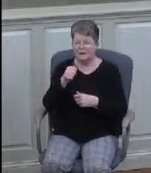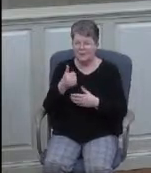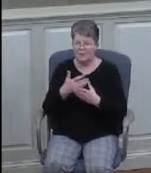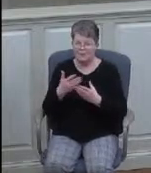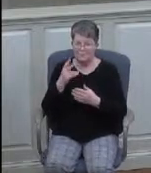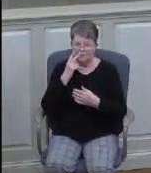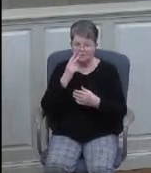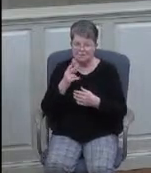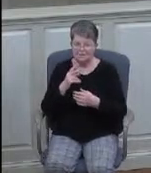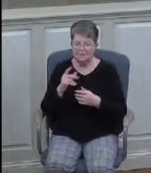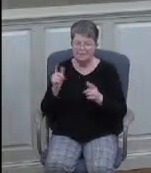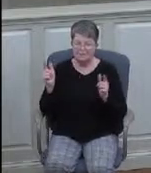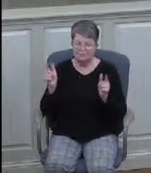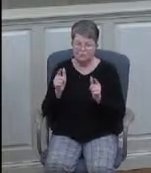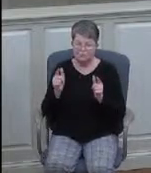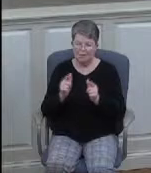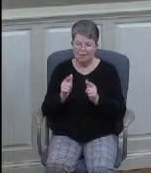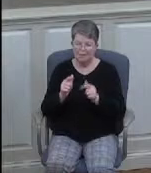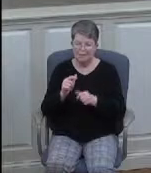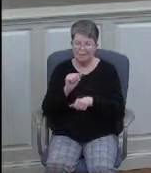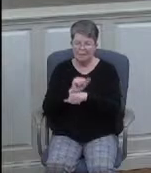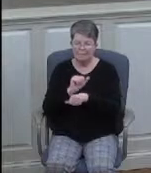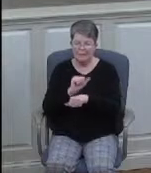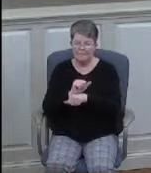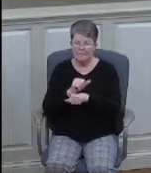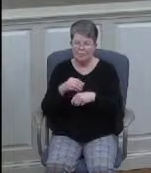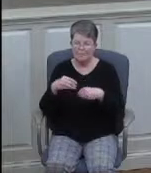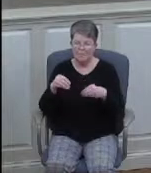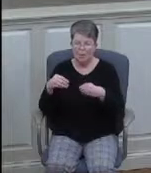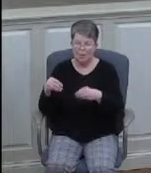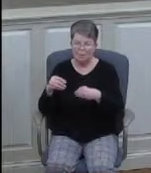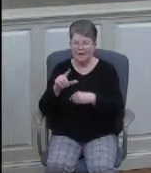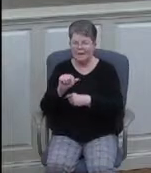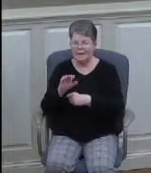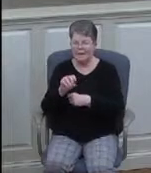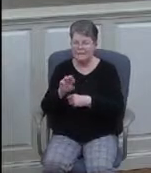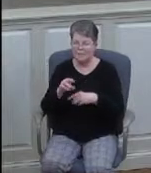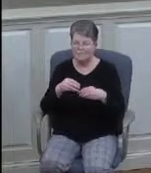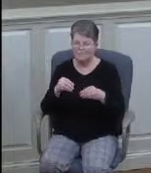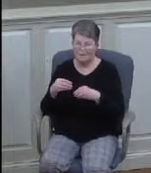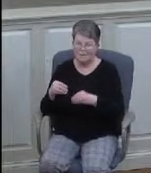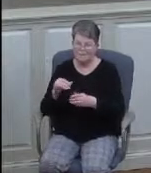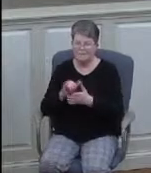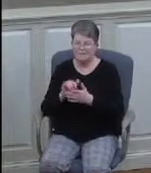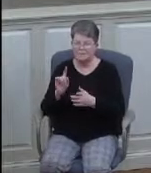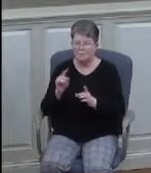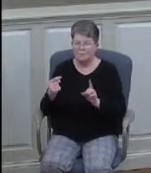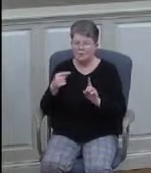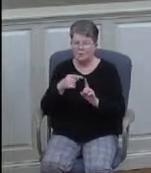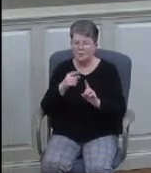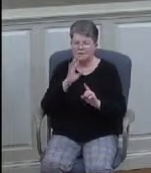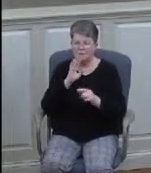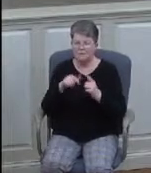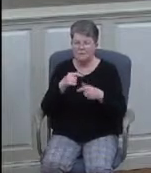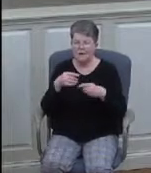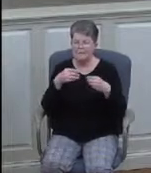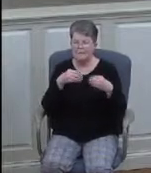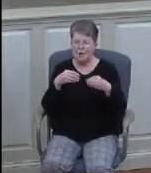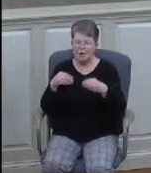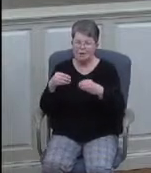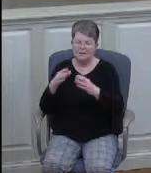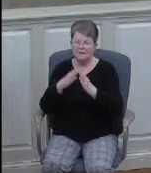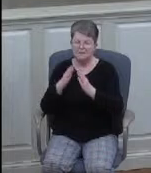seen is our shrinking labor market, you know, and that's where we go back to talking about marketing the city as a